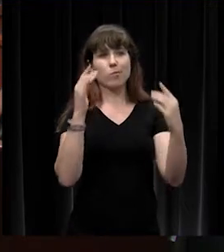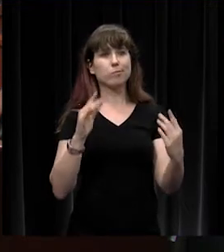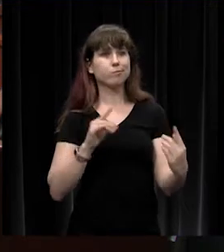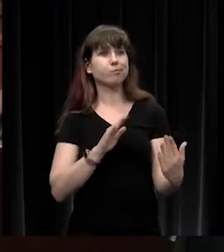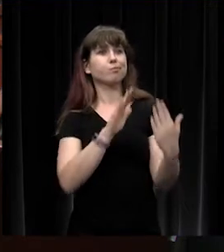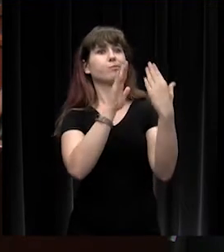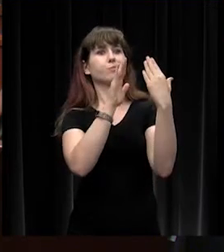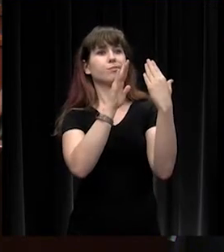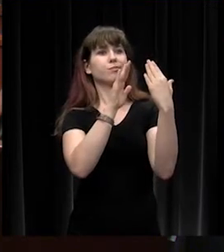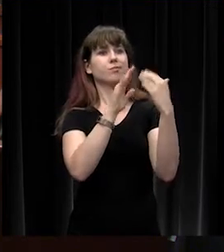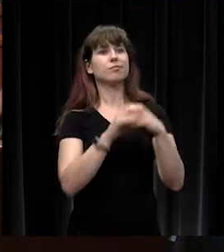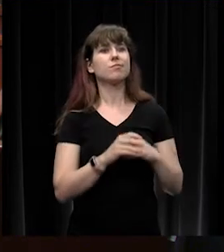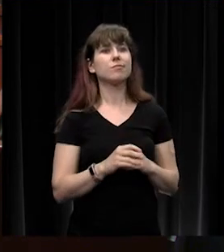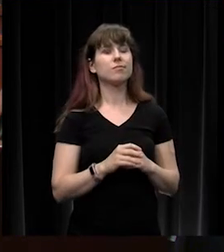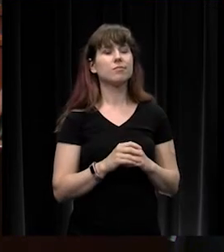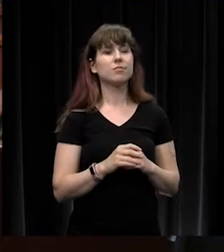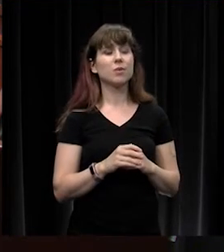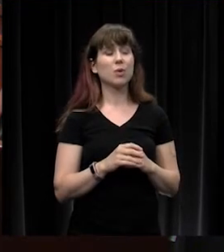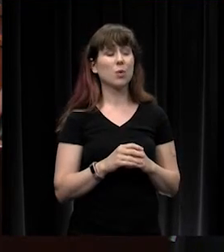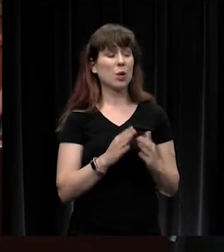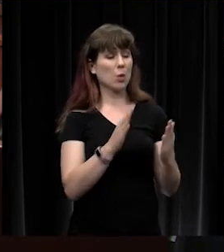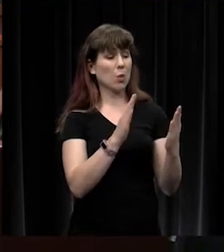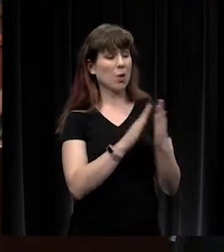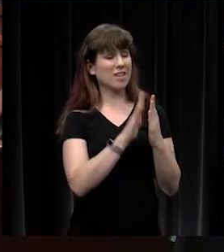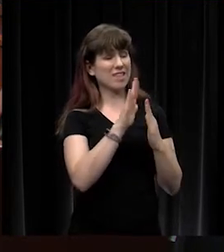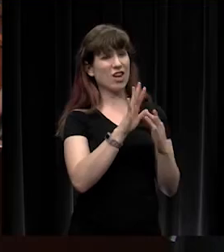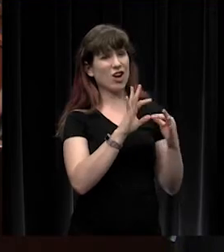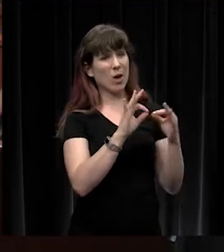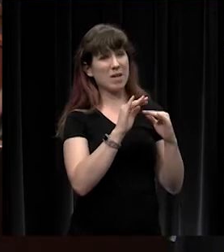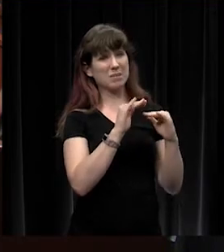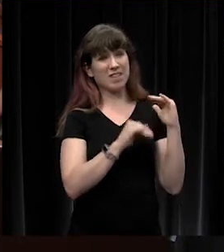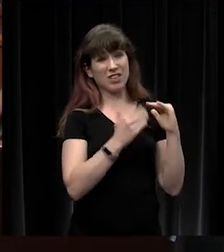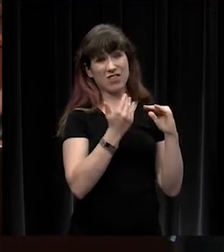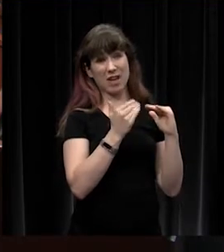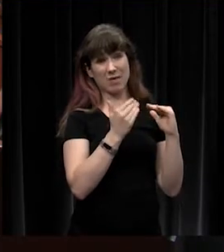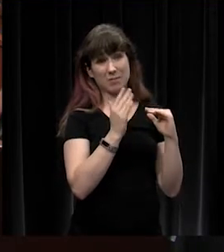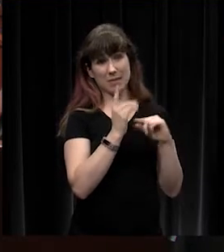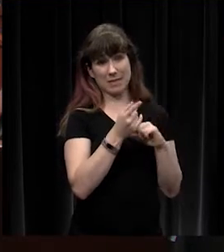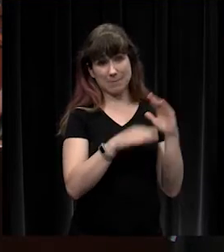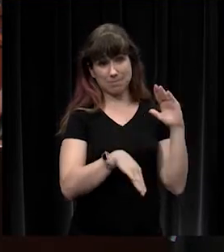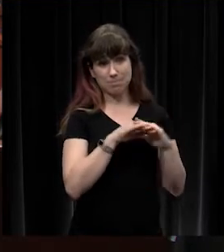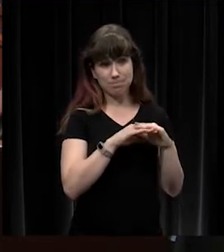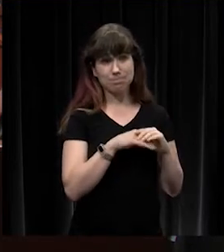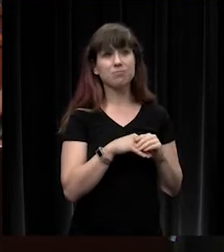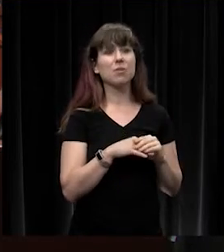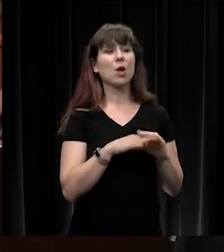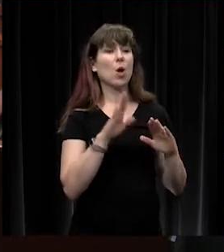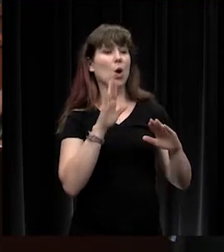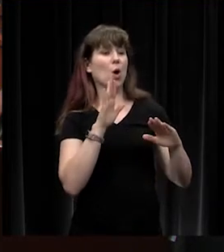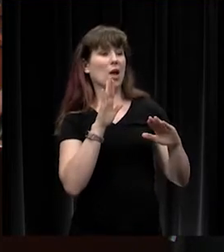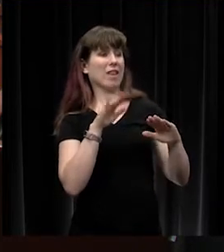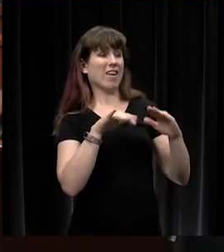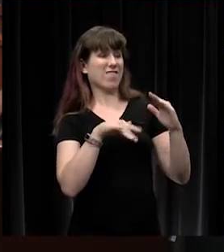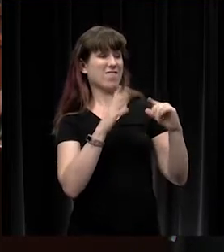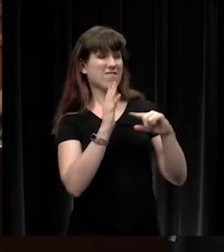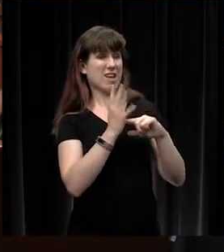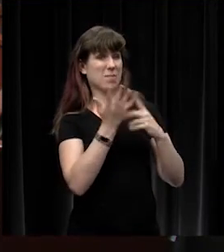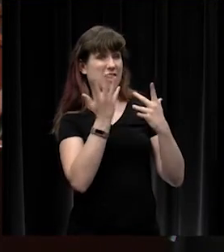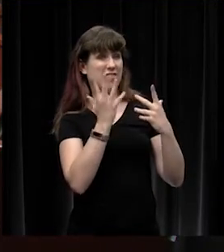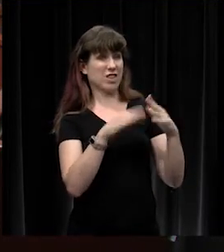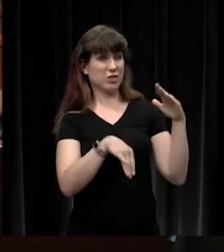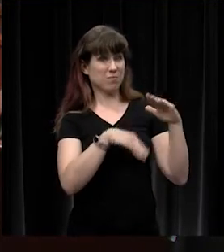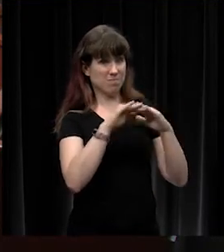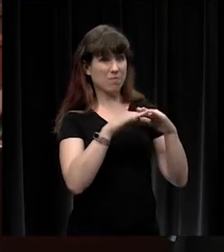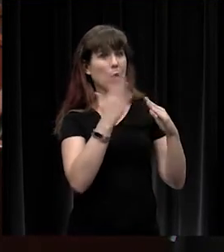We request that individual speakers limit their comments to 5 minutes. The clerk will monitor the time and notify the speaker when the 5 minute time limit has